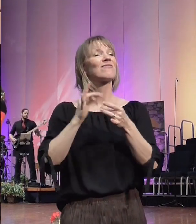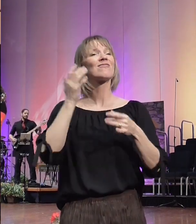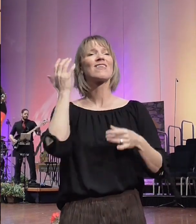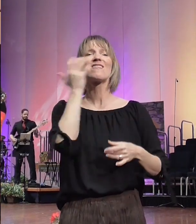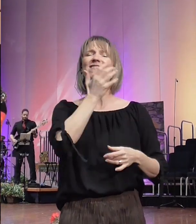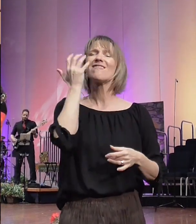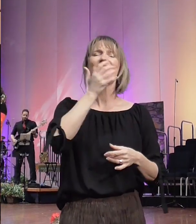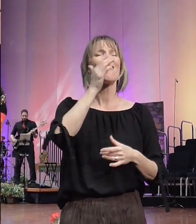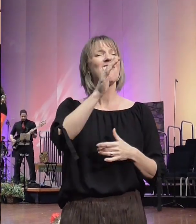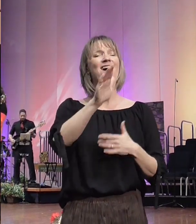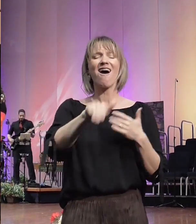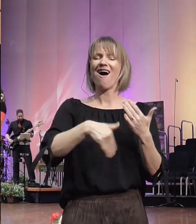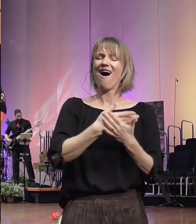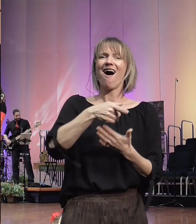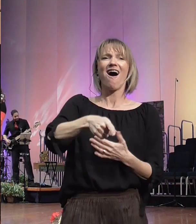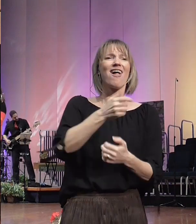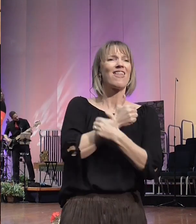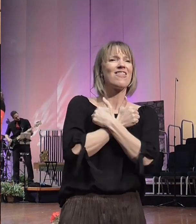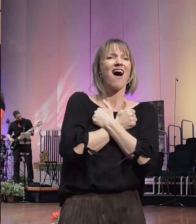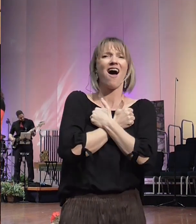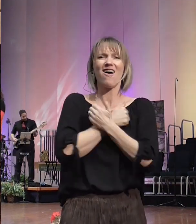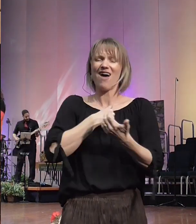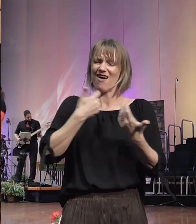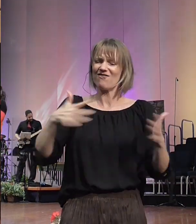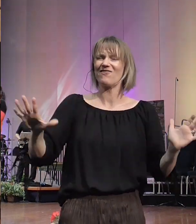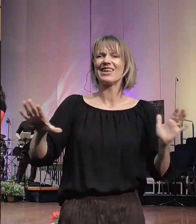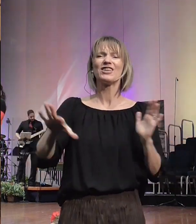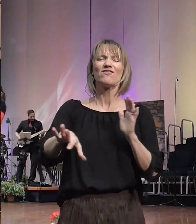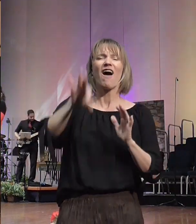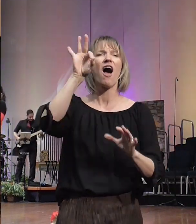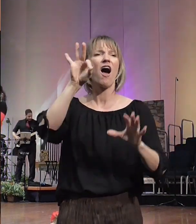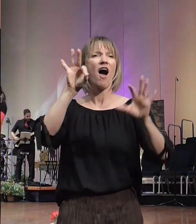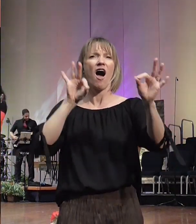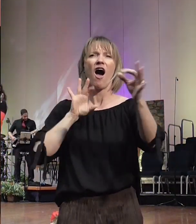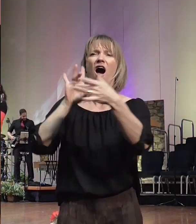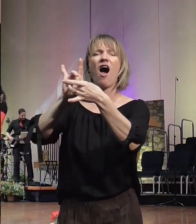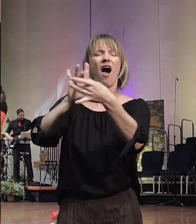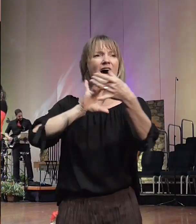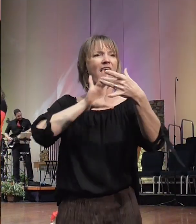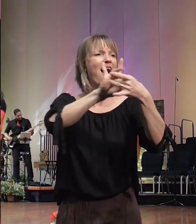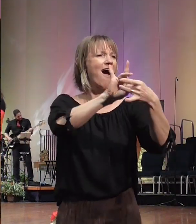All this love I have found